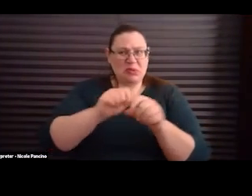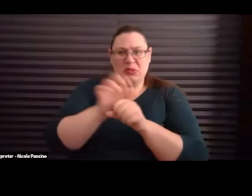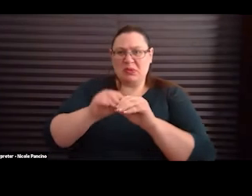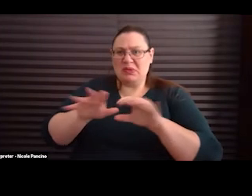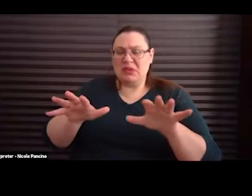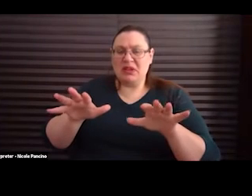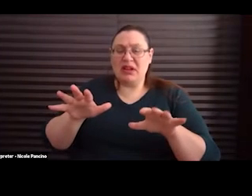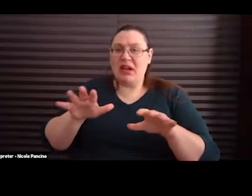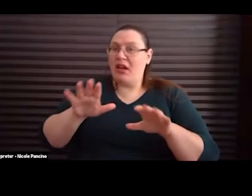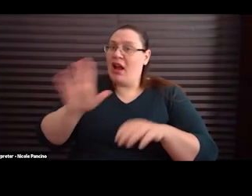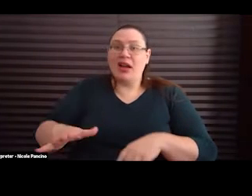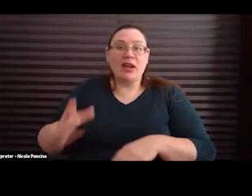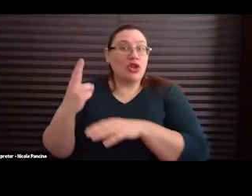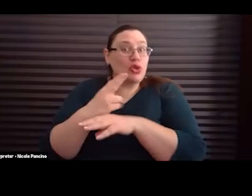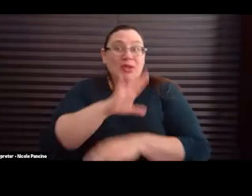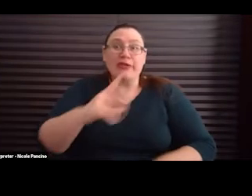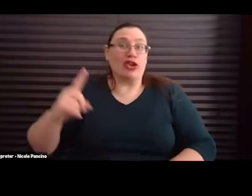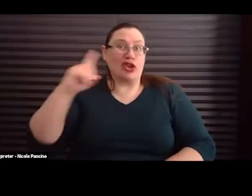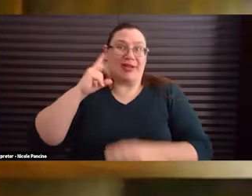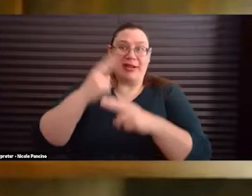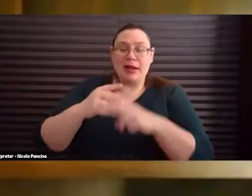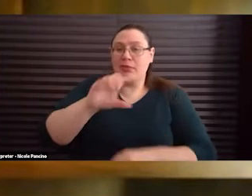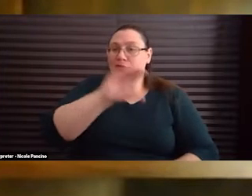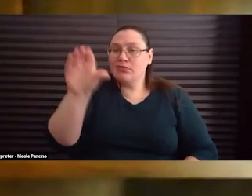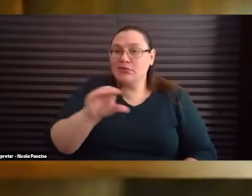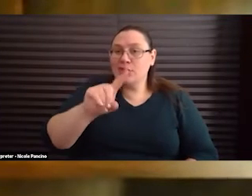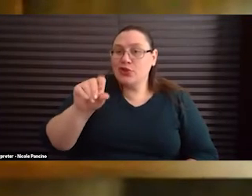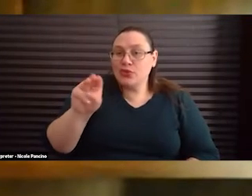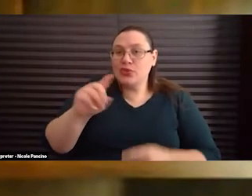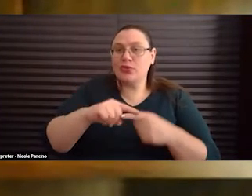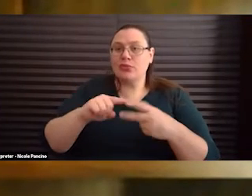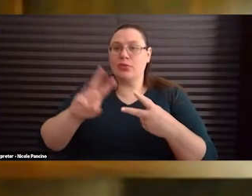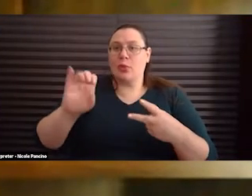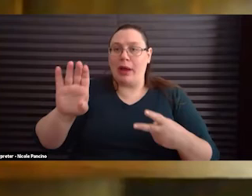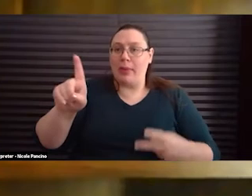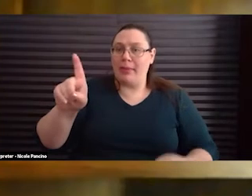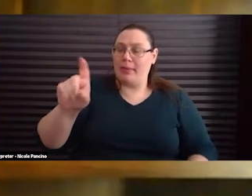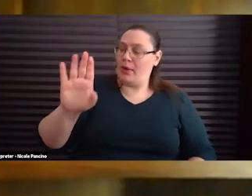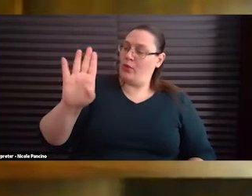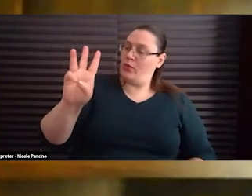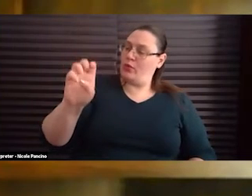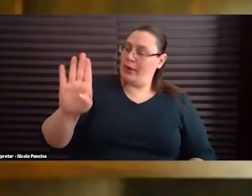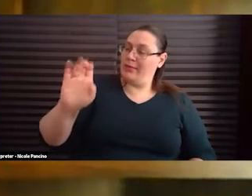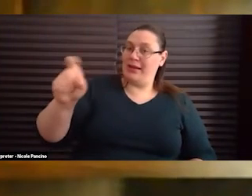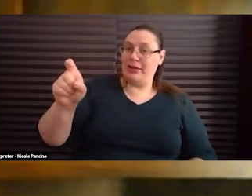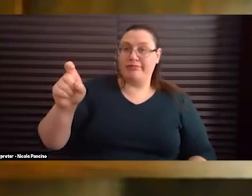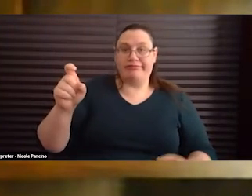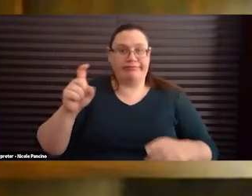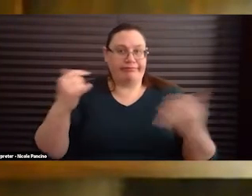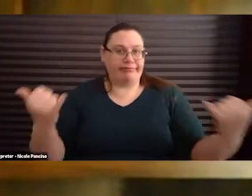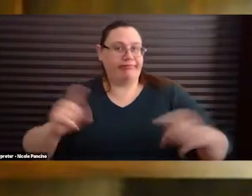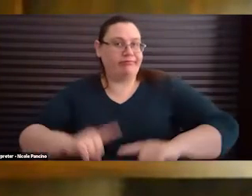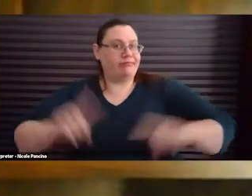even heard of Zoom or WebEx. My, how things have changed. And I think we are all thinking